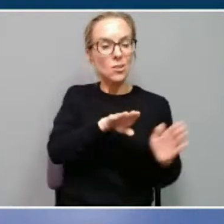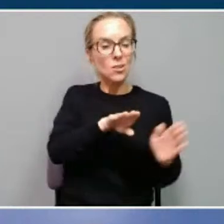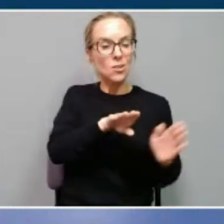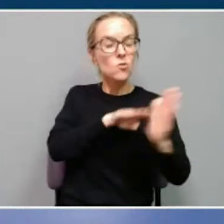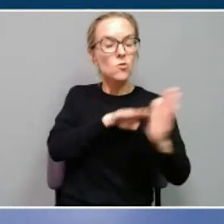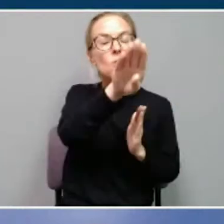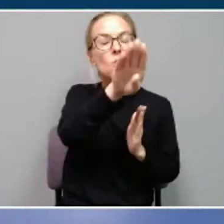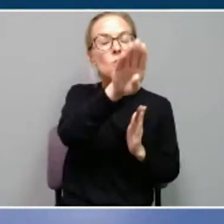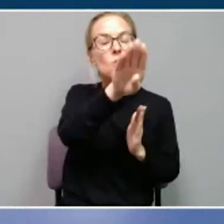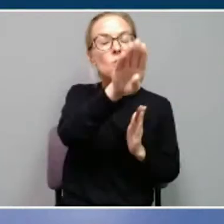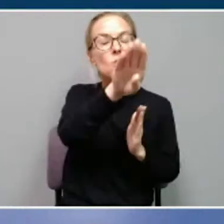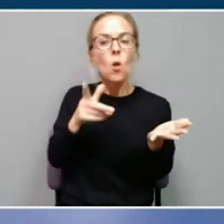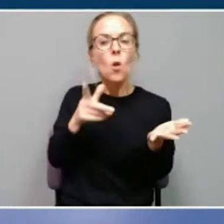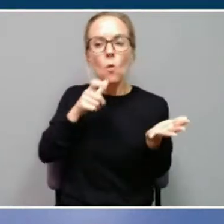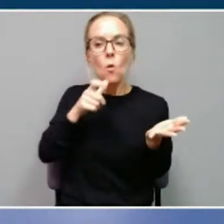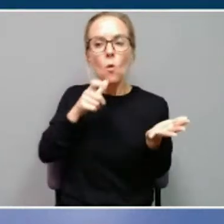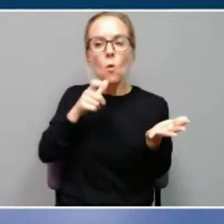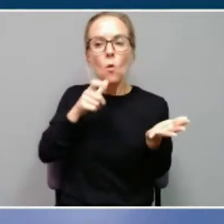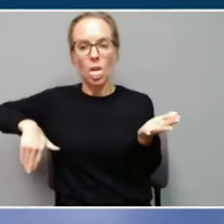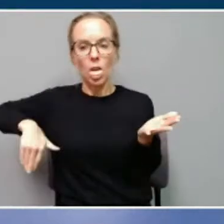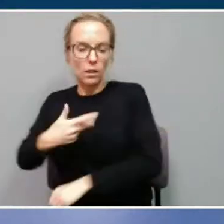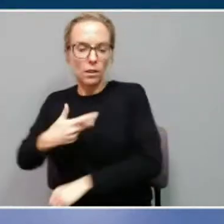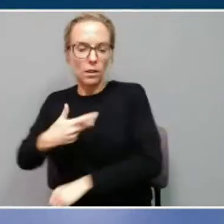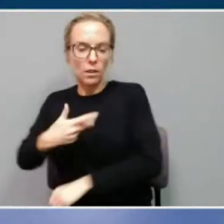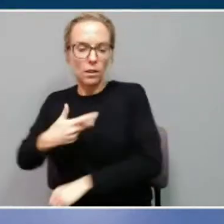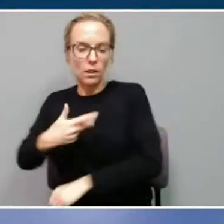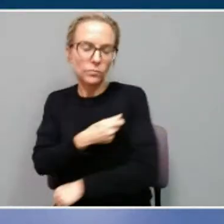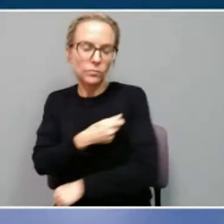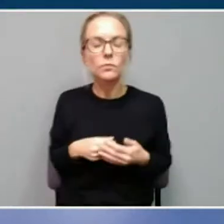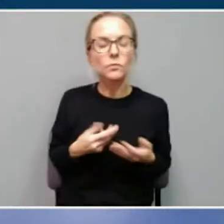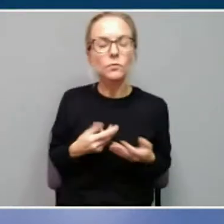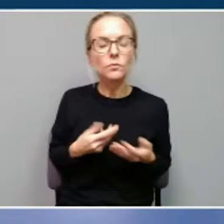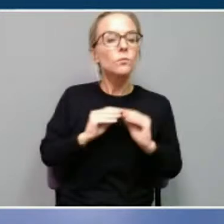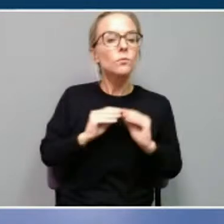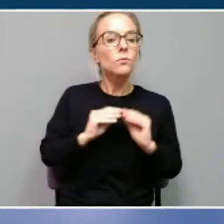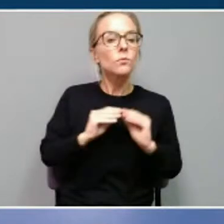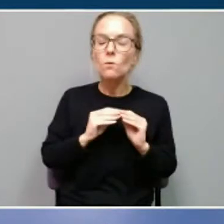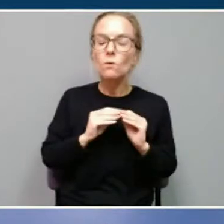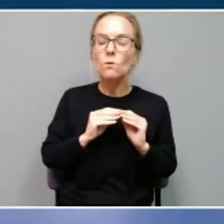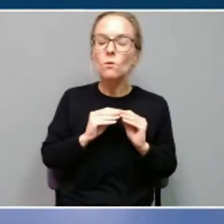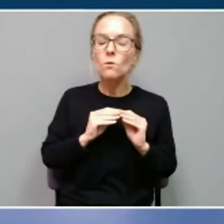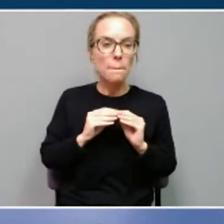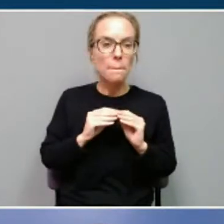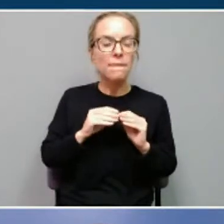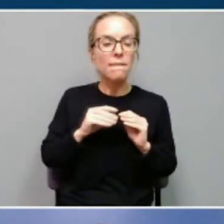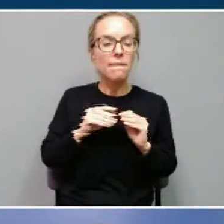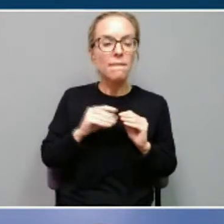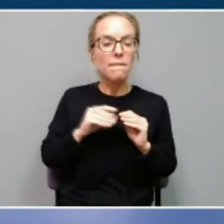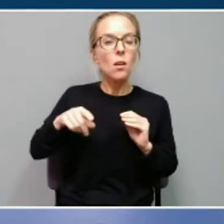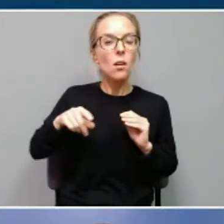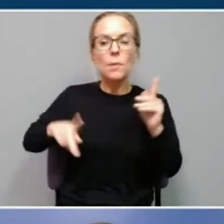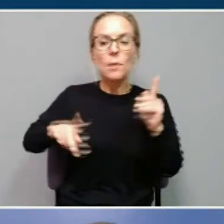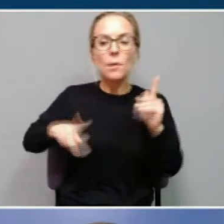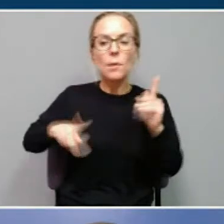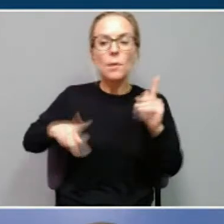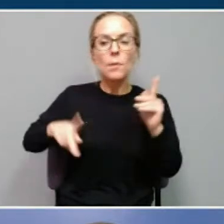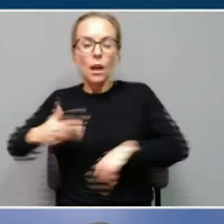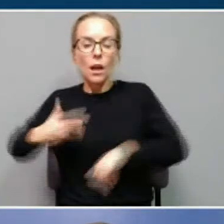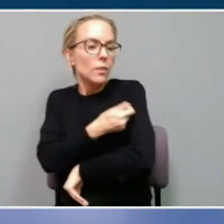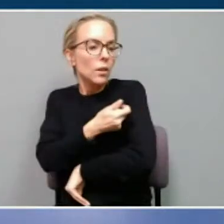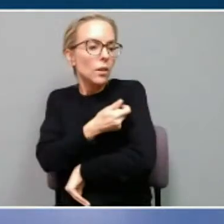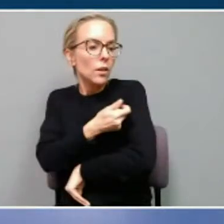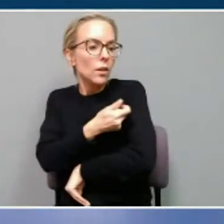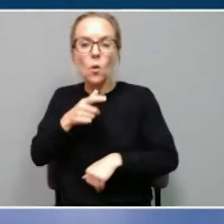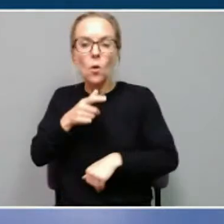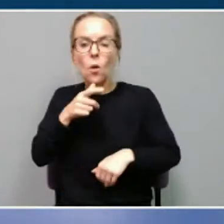the unvaccinated. And the more unvaccinated individuals, even the more potential